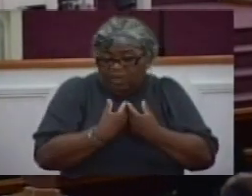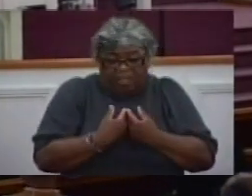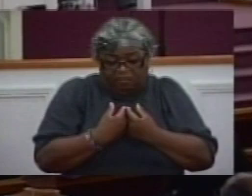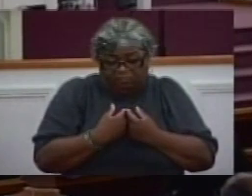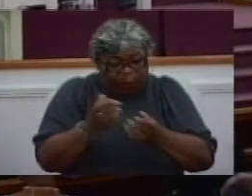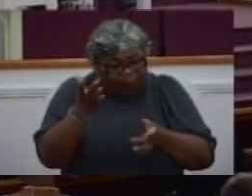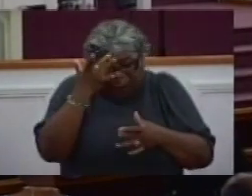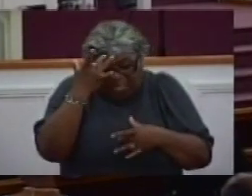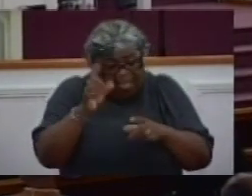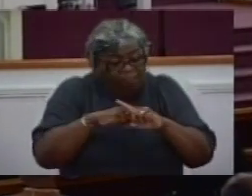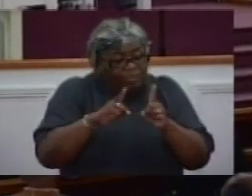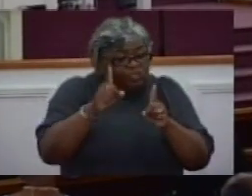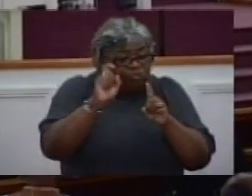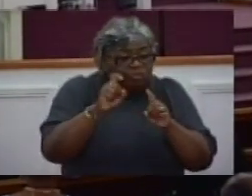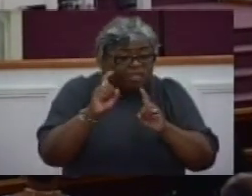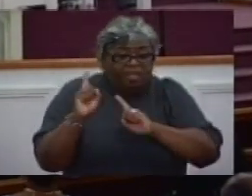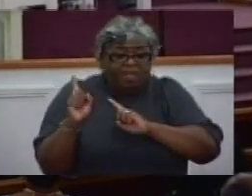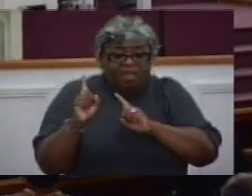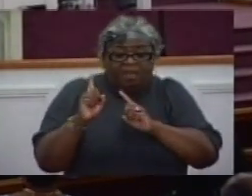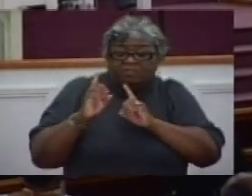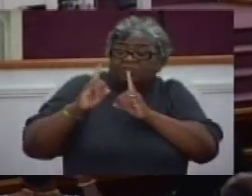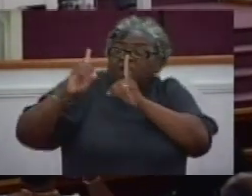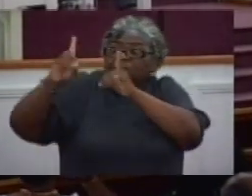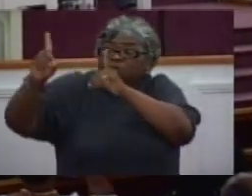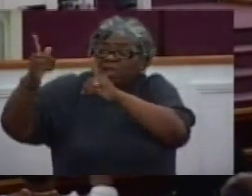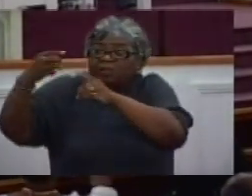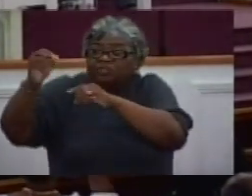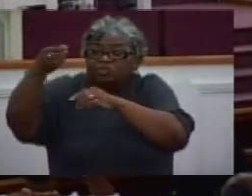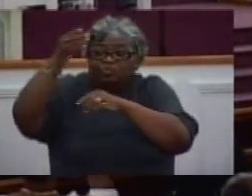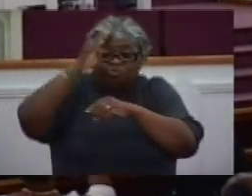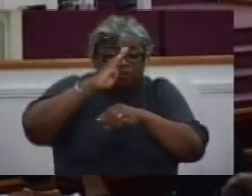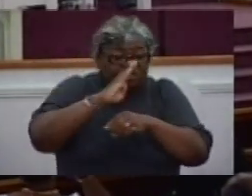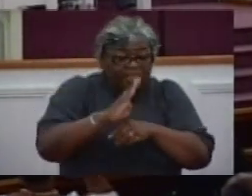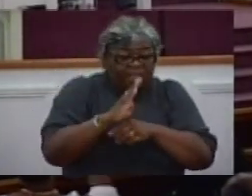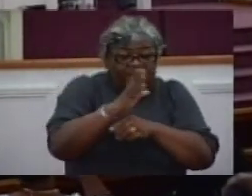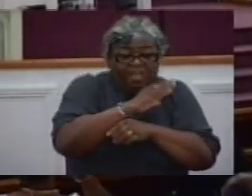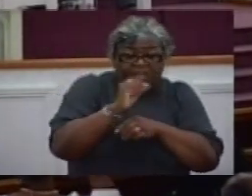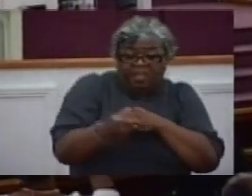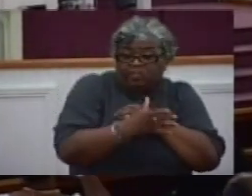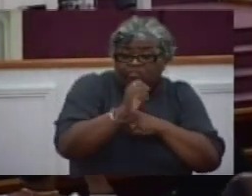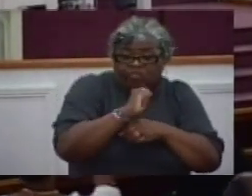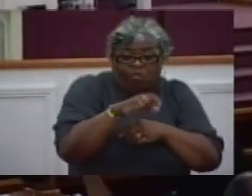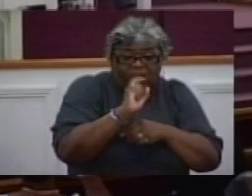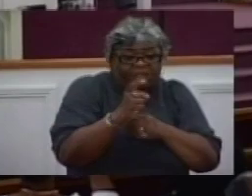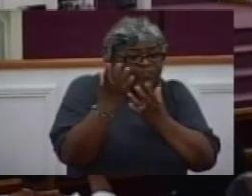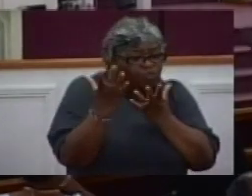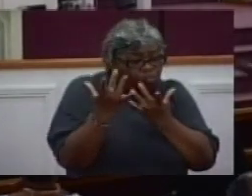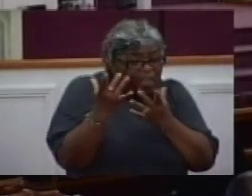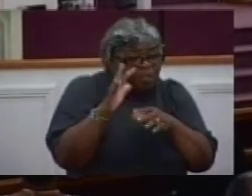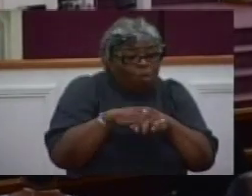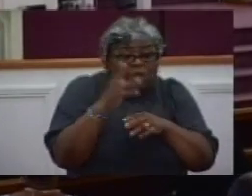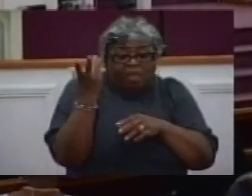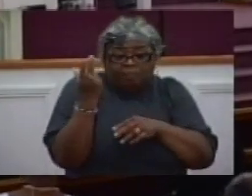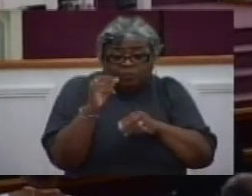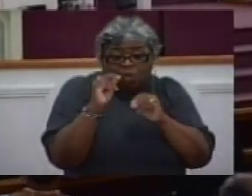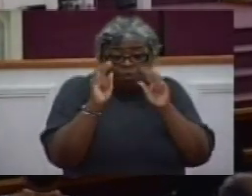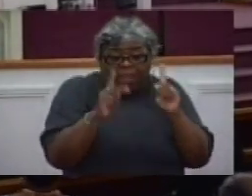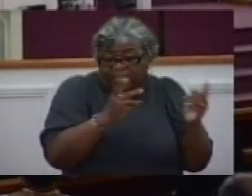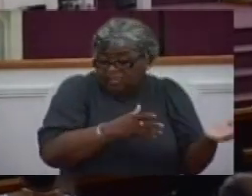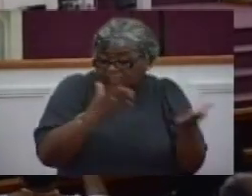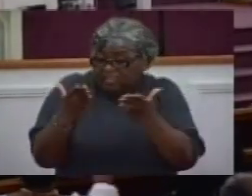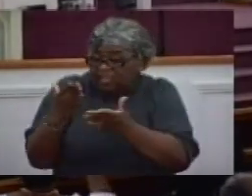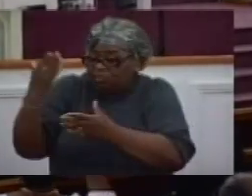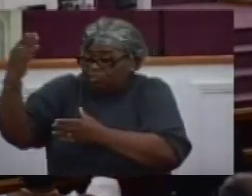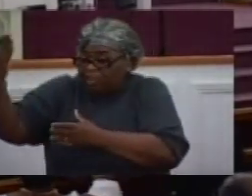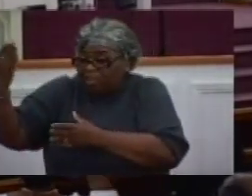mind. But you can go directly to God, and you don't have to wait on nobody to take you